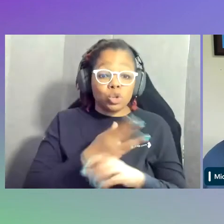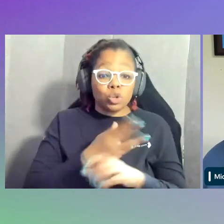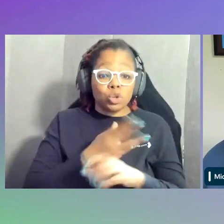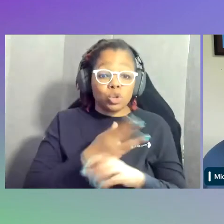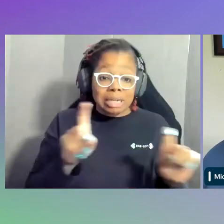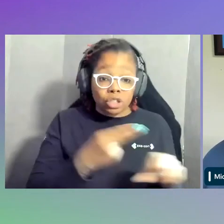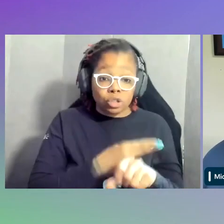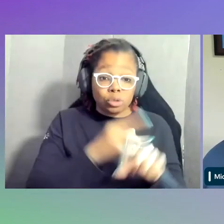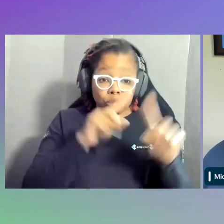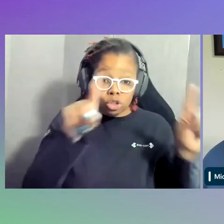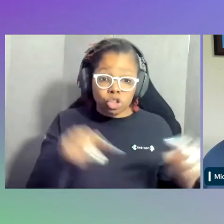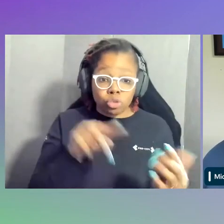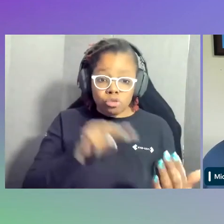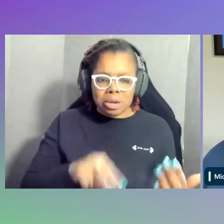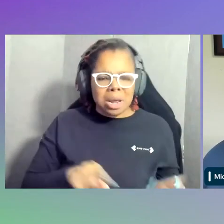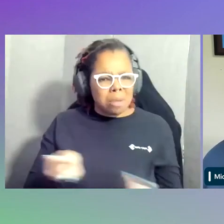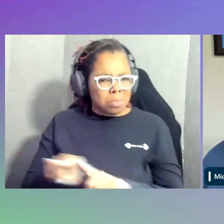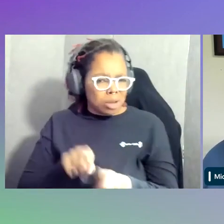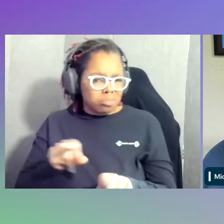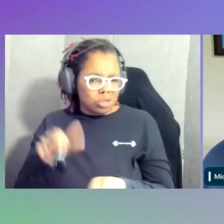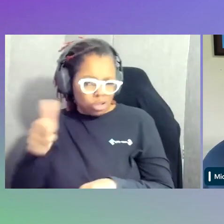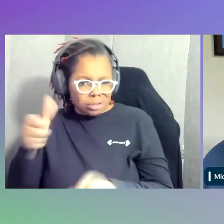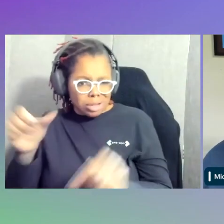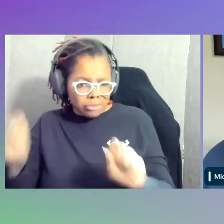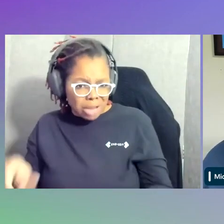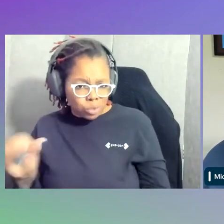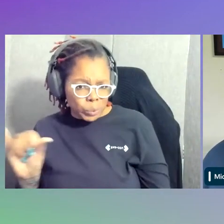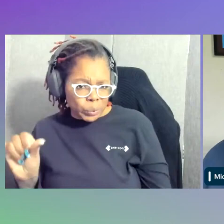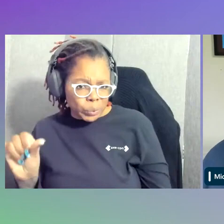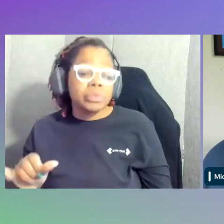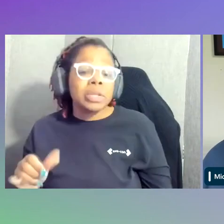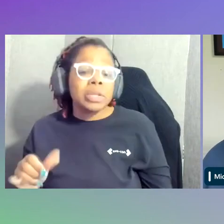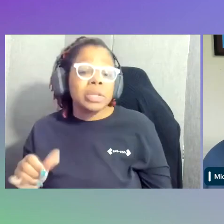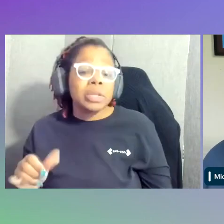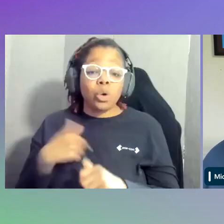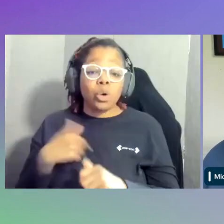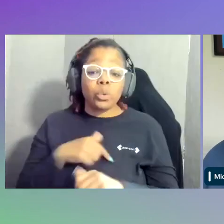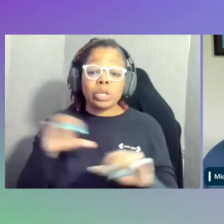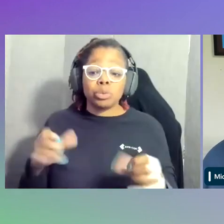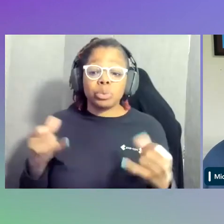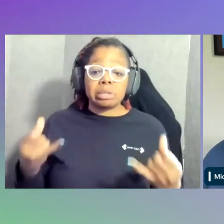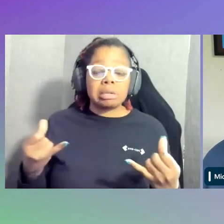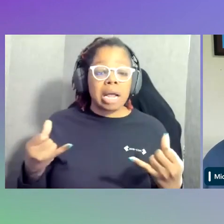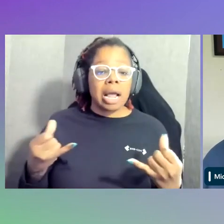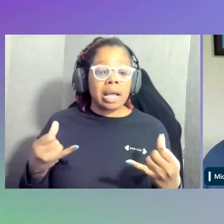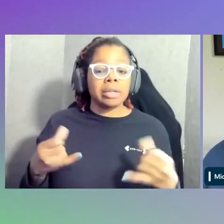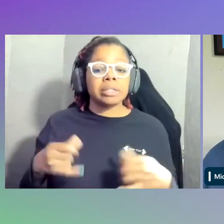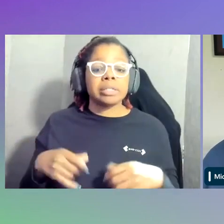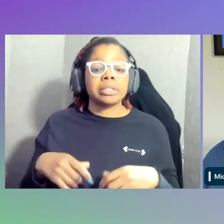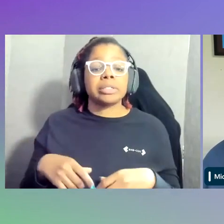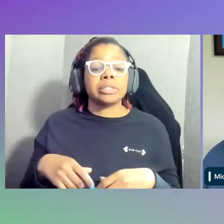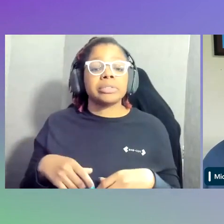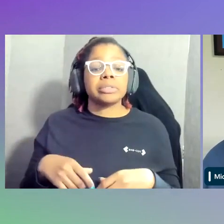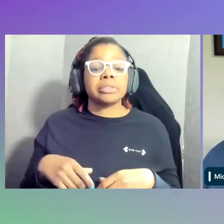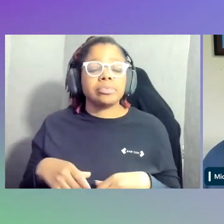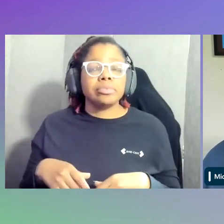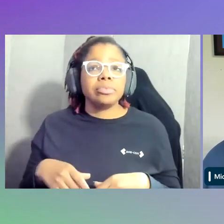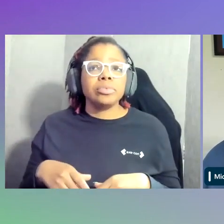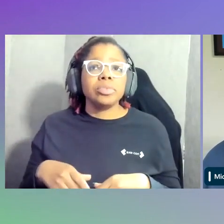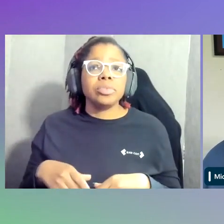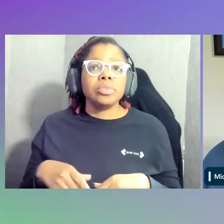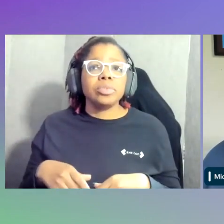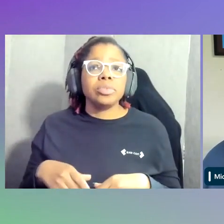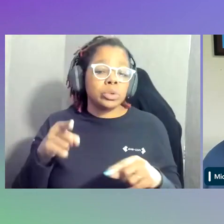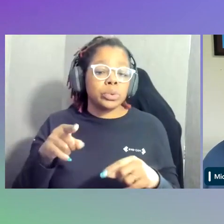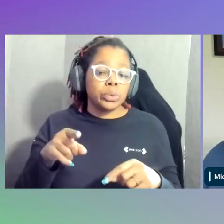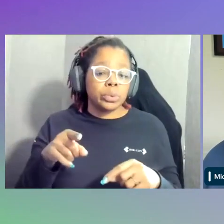screen readers, but you can also do that. The way that we do today on Gestalt with components, when you do